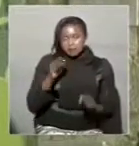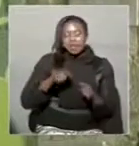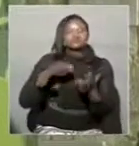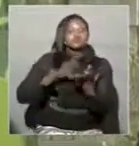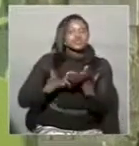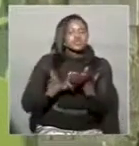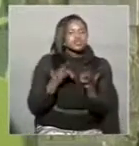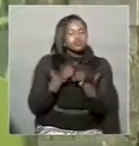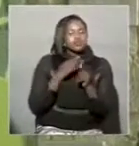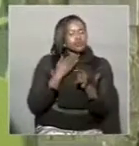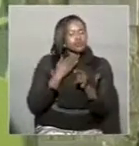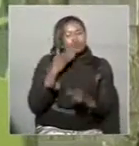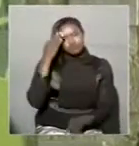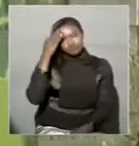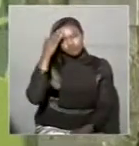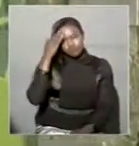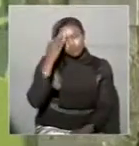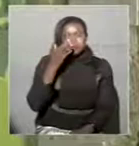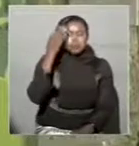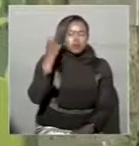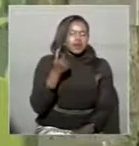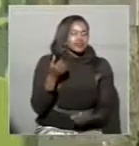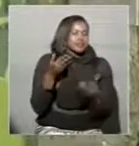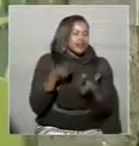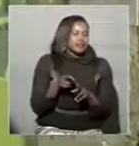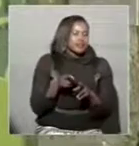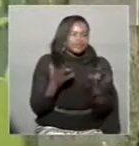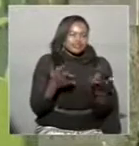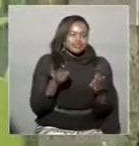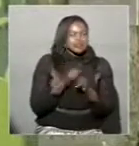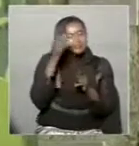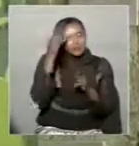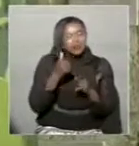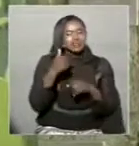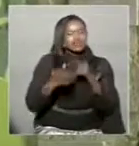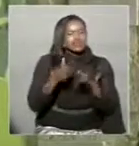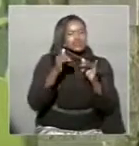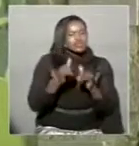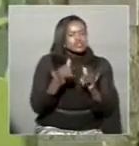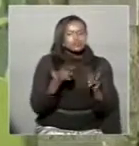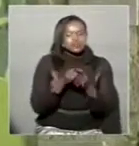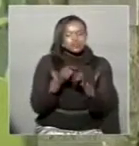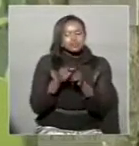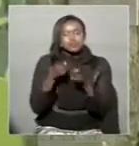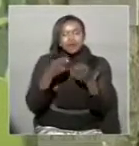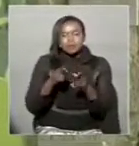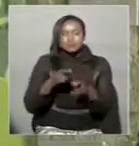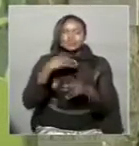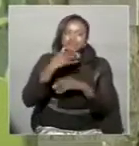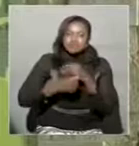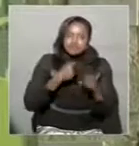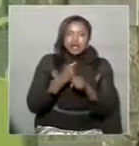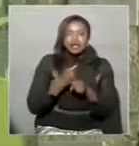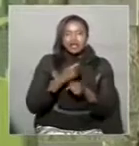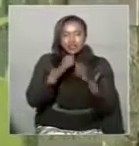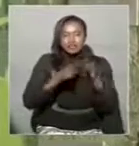want to know why that happened and why does it persistently happens almost every year that examinations are released